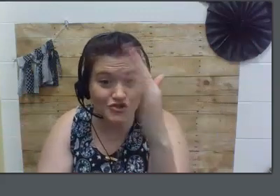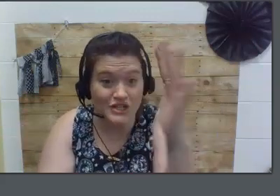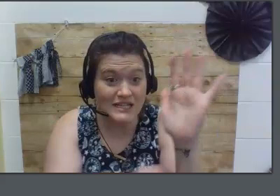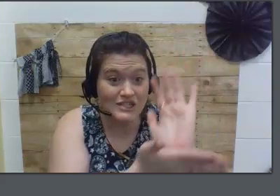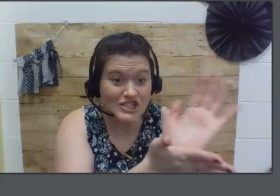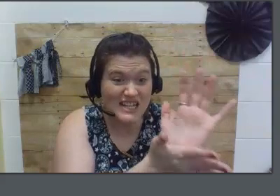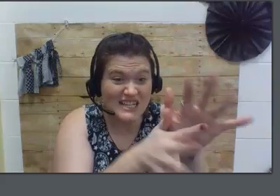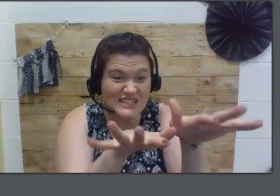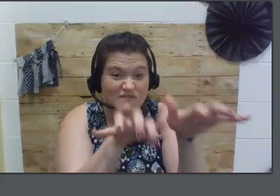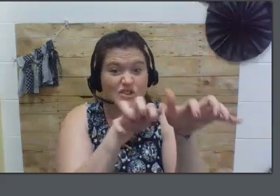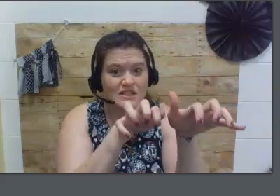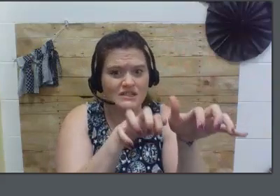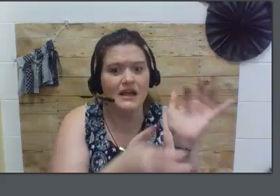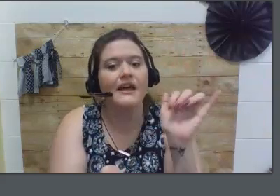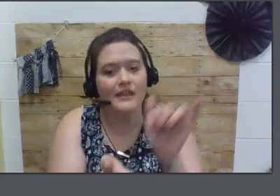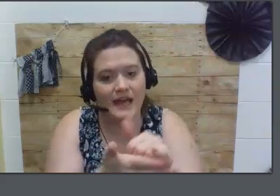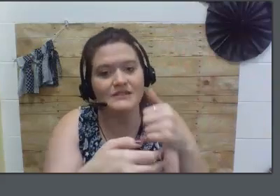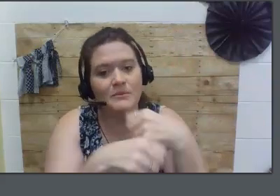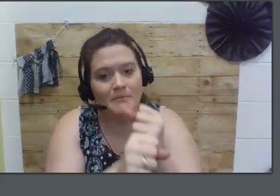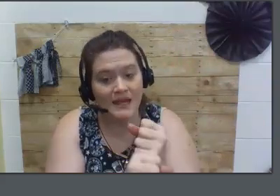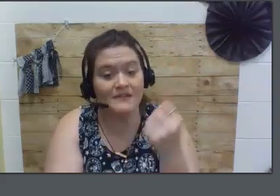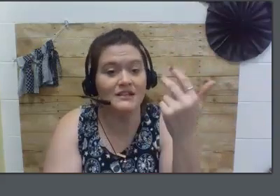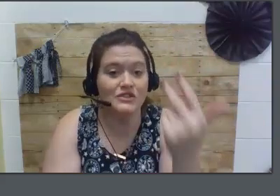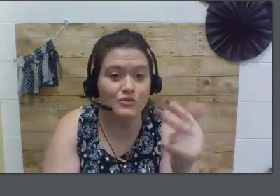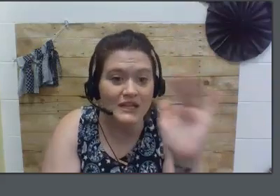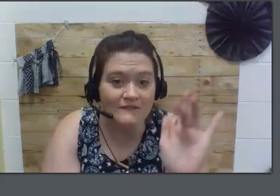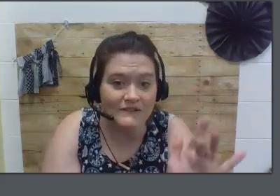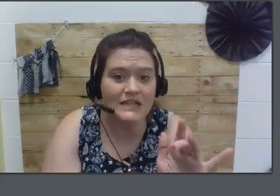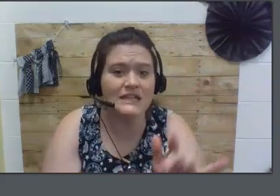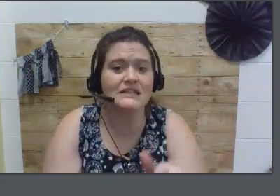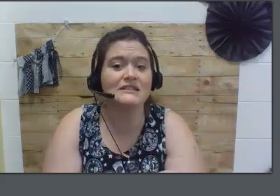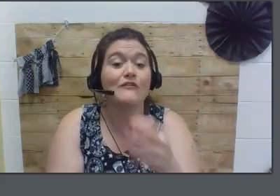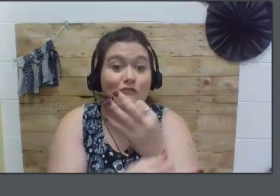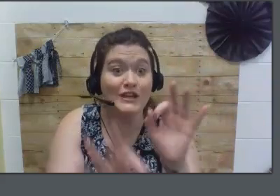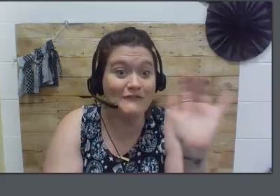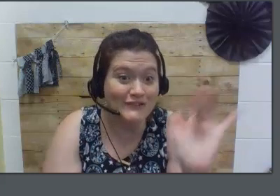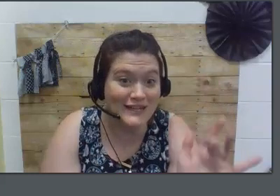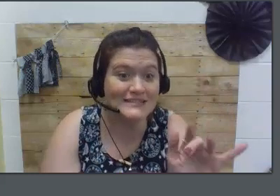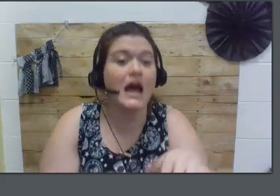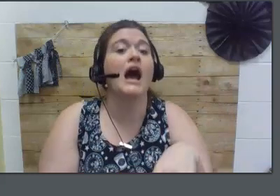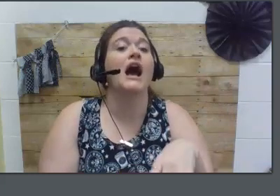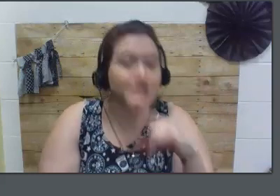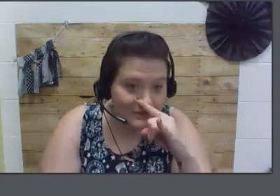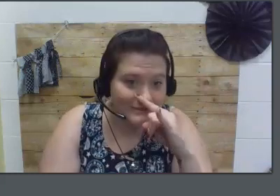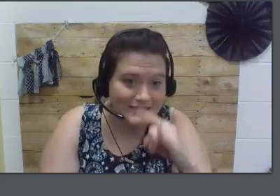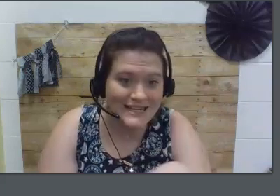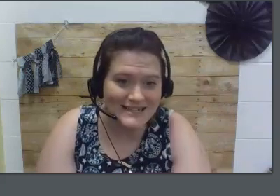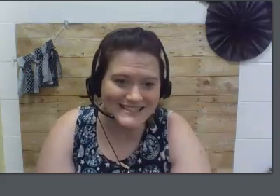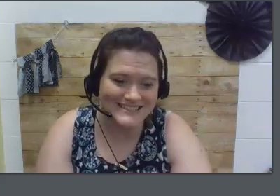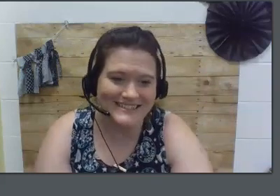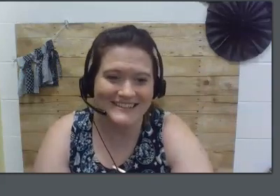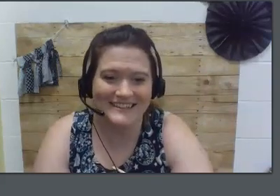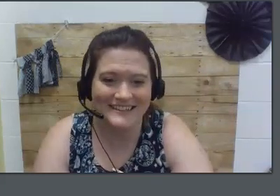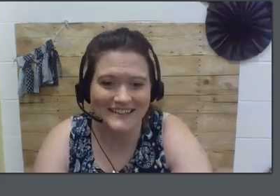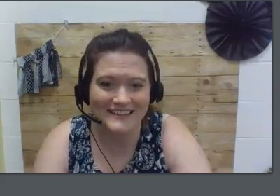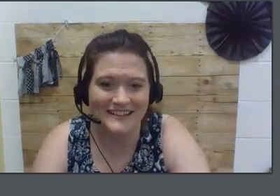these trees cheese freeze. That's what made these 3 fleas, free fleas,